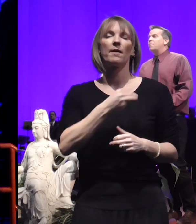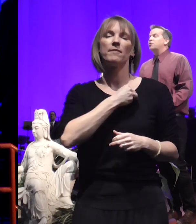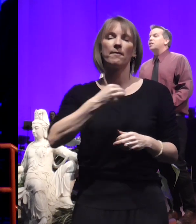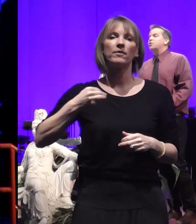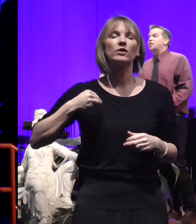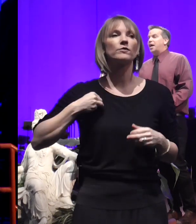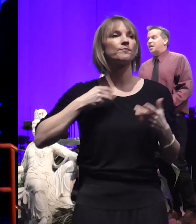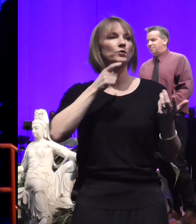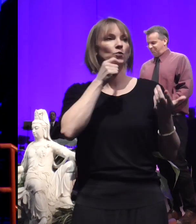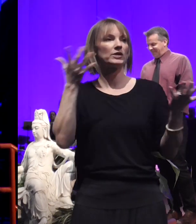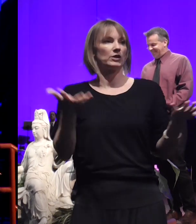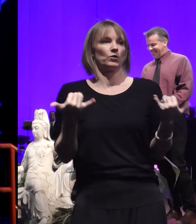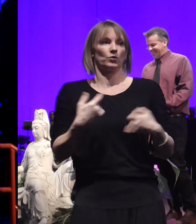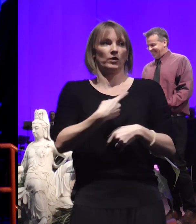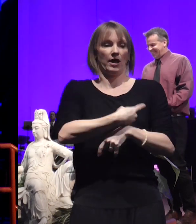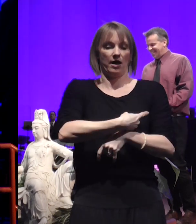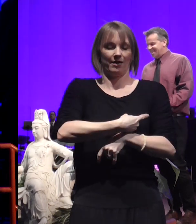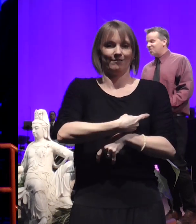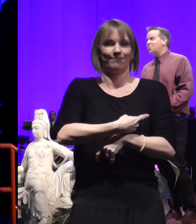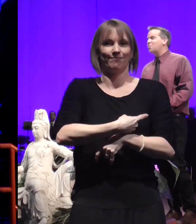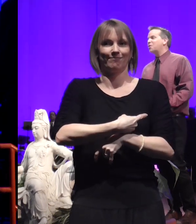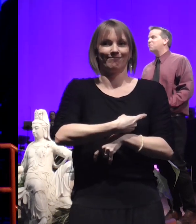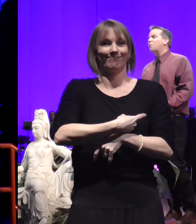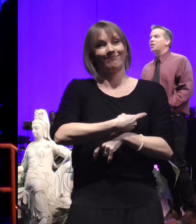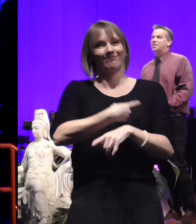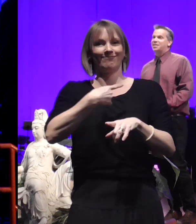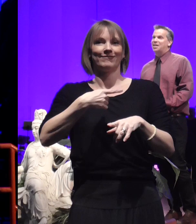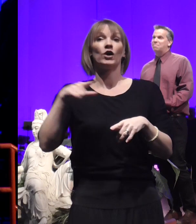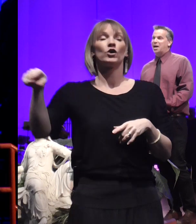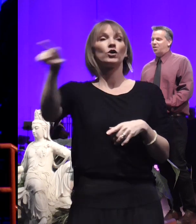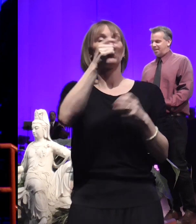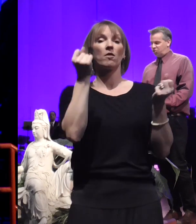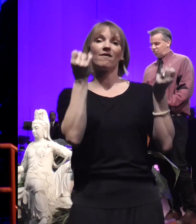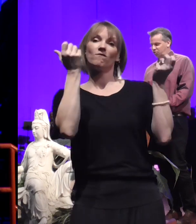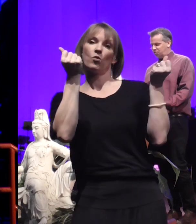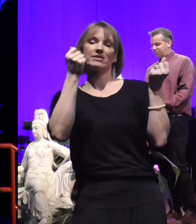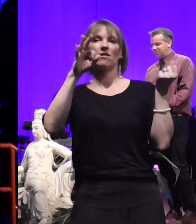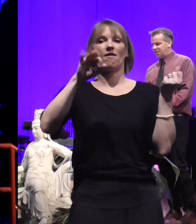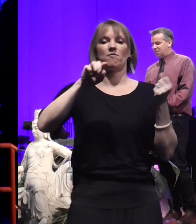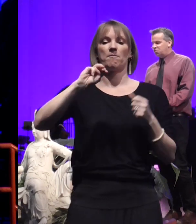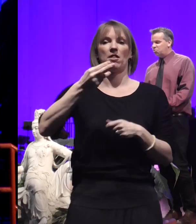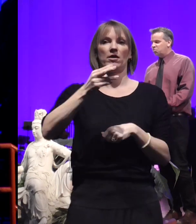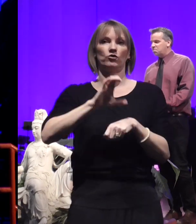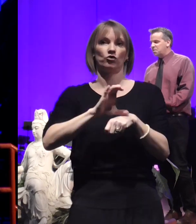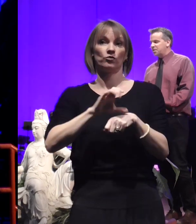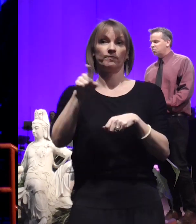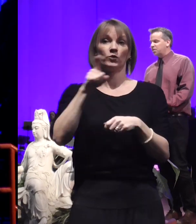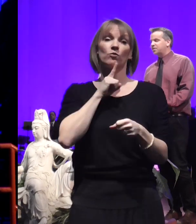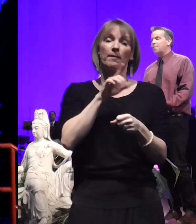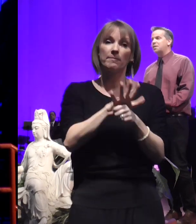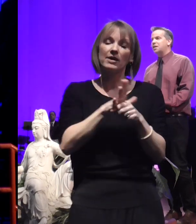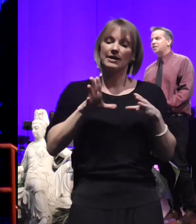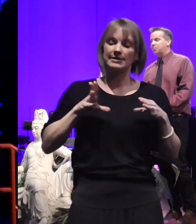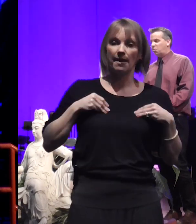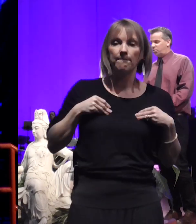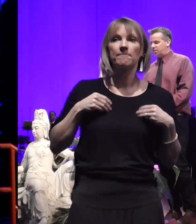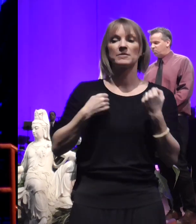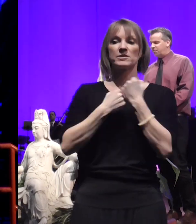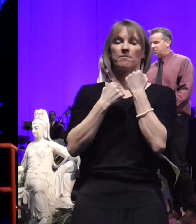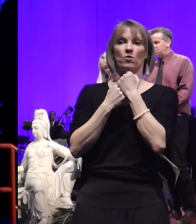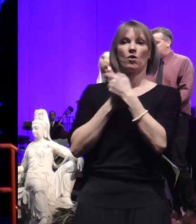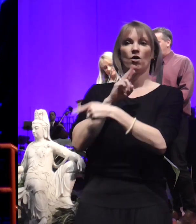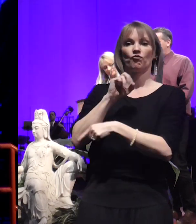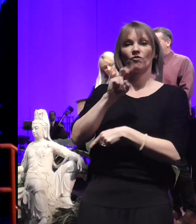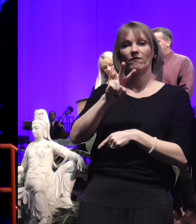Members and whoever's here today, you are the voice of Mile High Church. Do you commit to accepting and